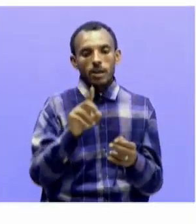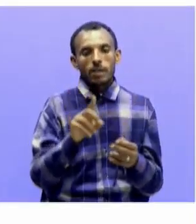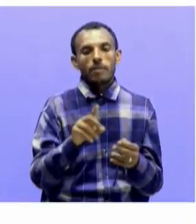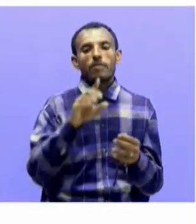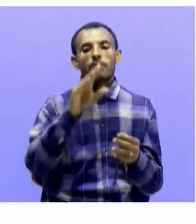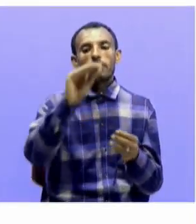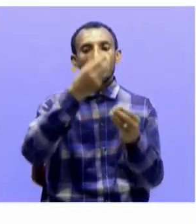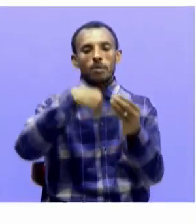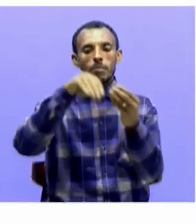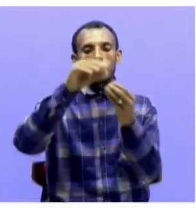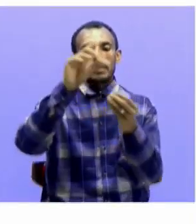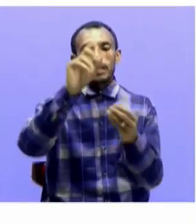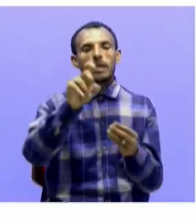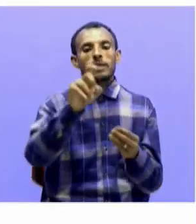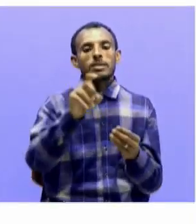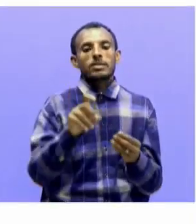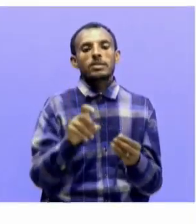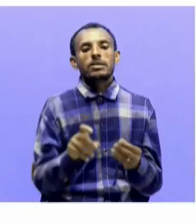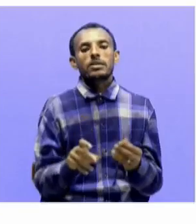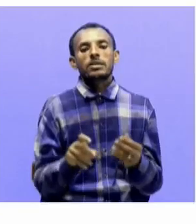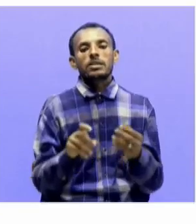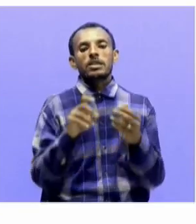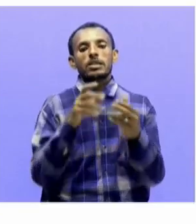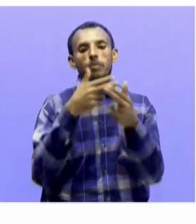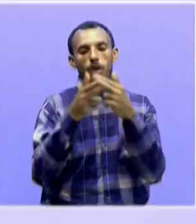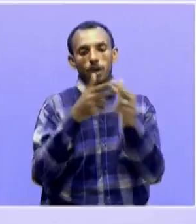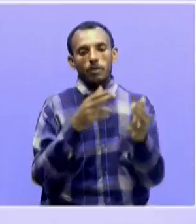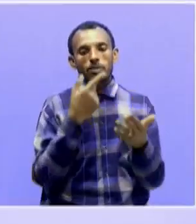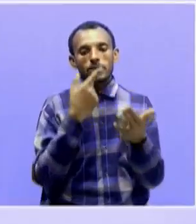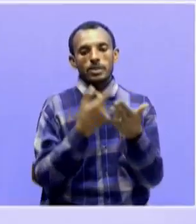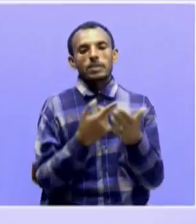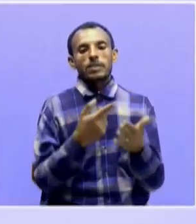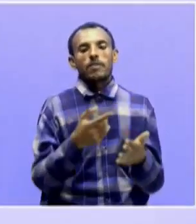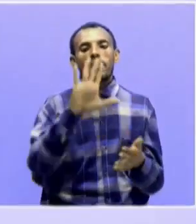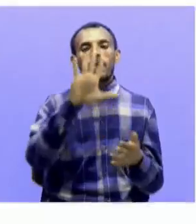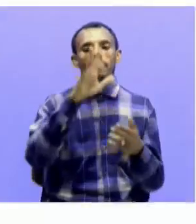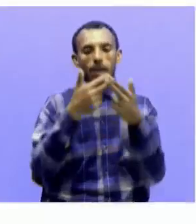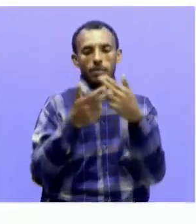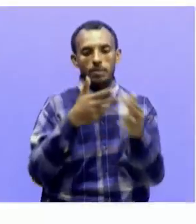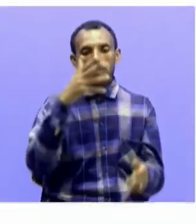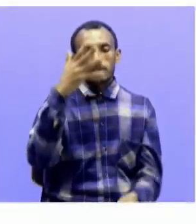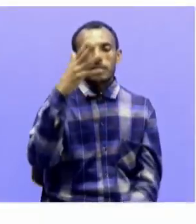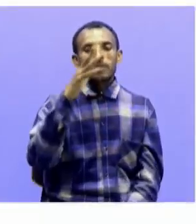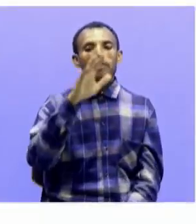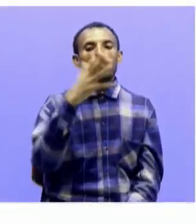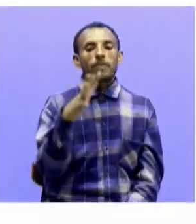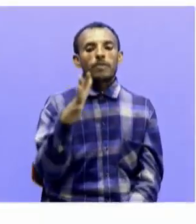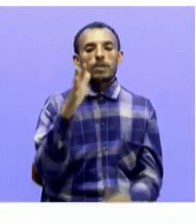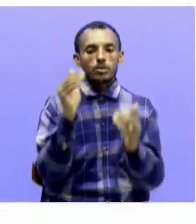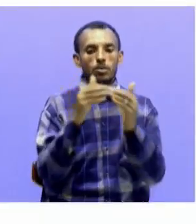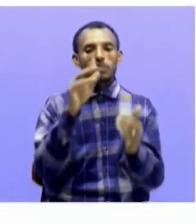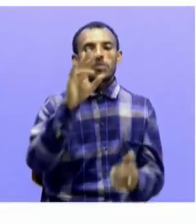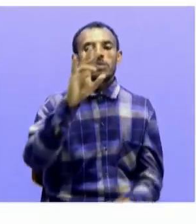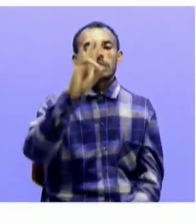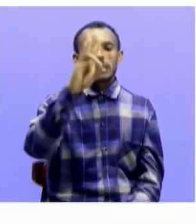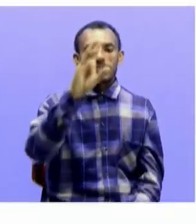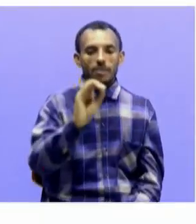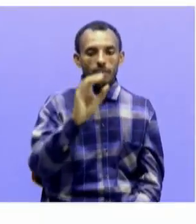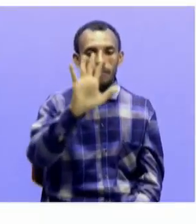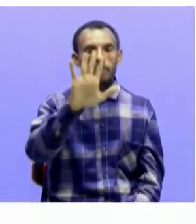x, and the product of these two gives you 5 times 15 is this